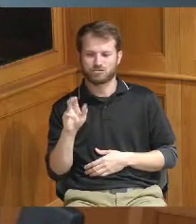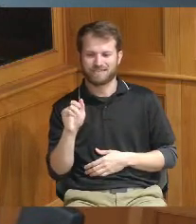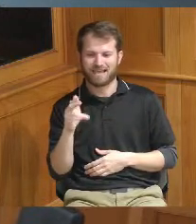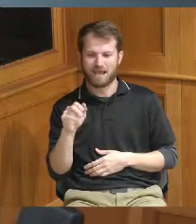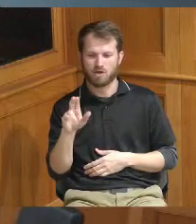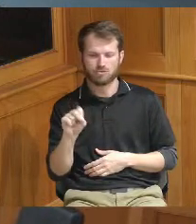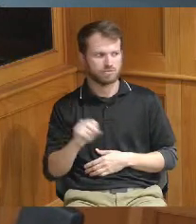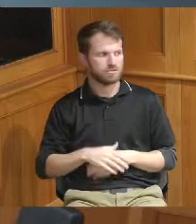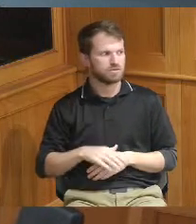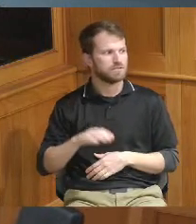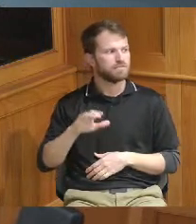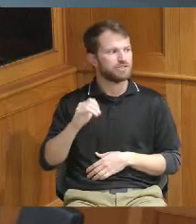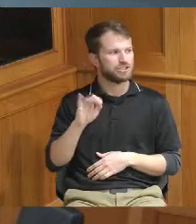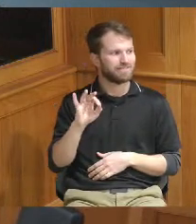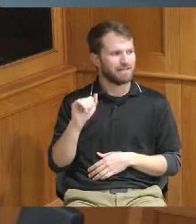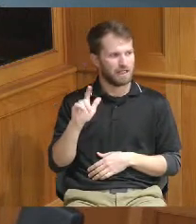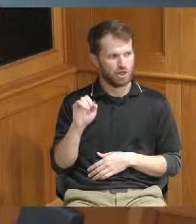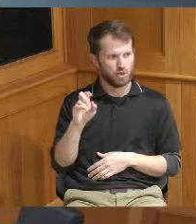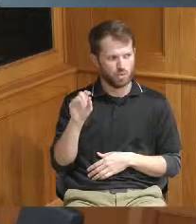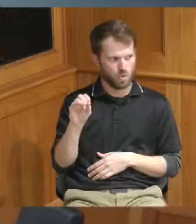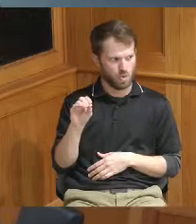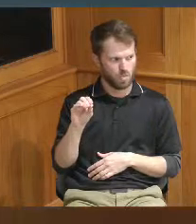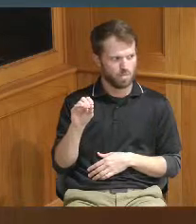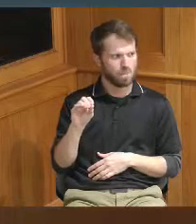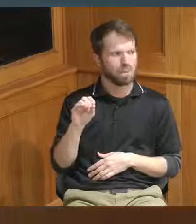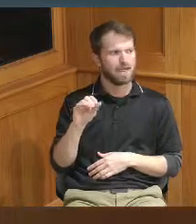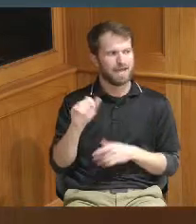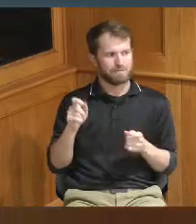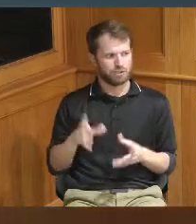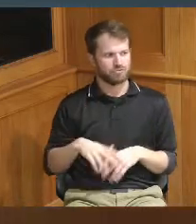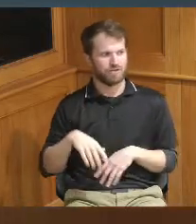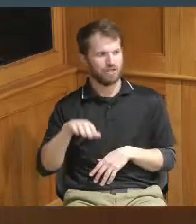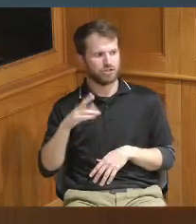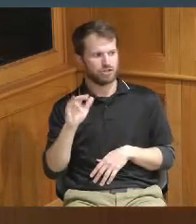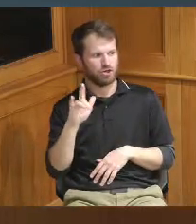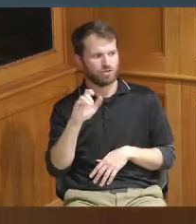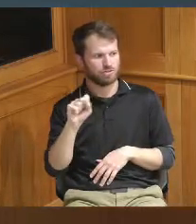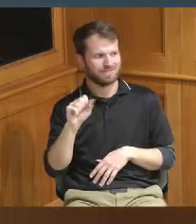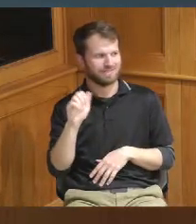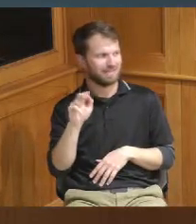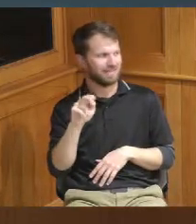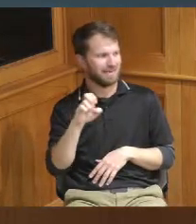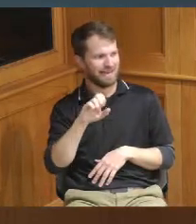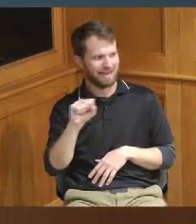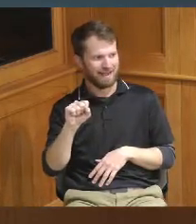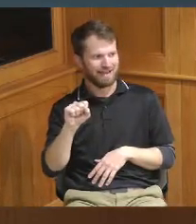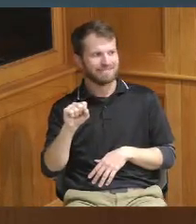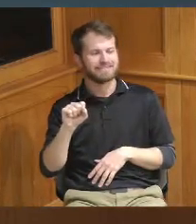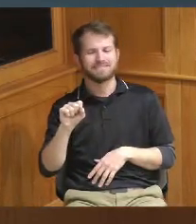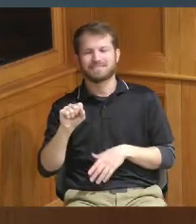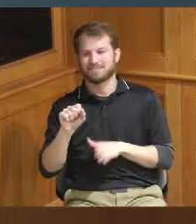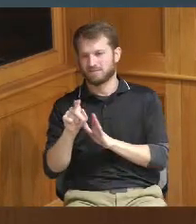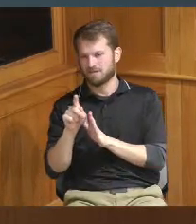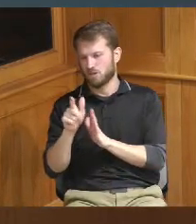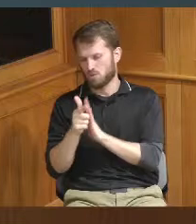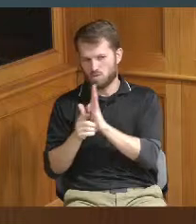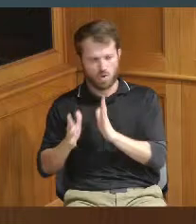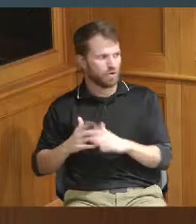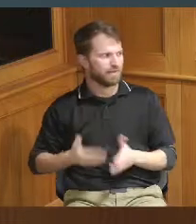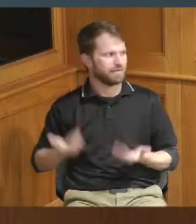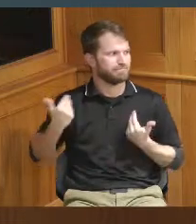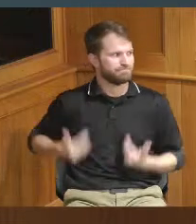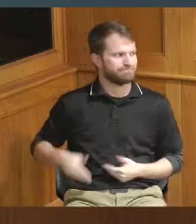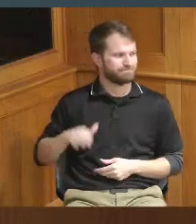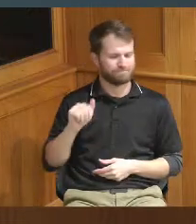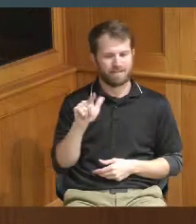Administrator. Charlie Ennis, Prosecutor's Office. And I'm Hamilton County Commission President Alicia Reese. We want to